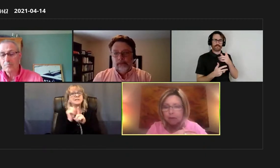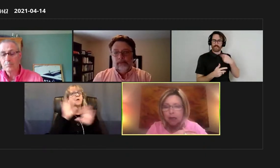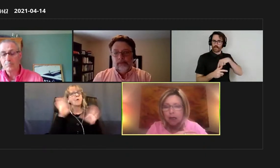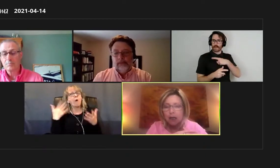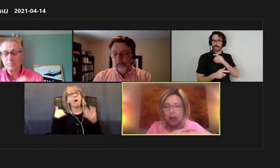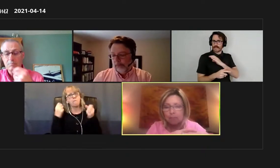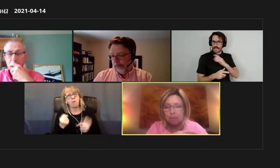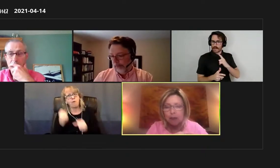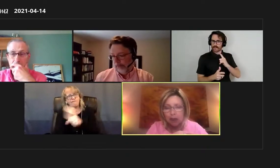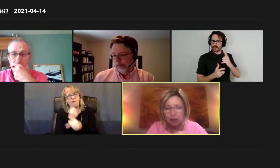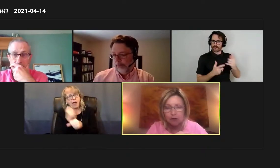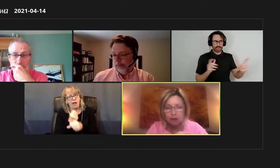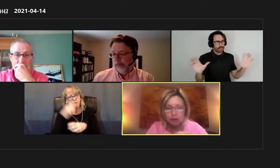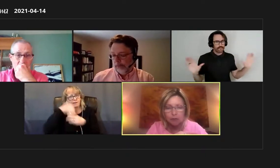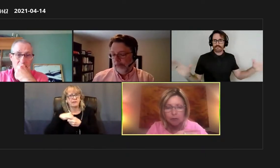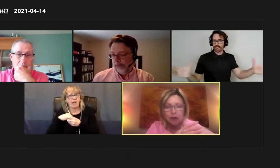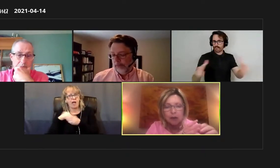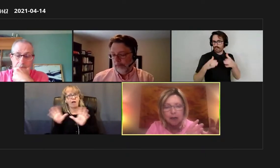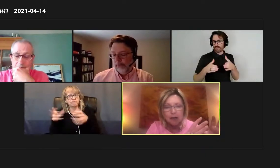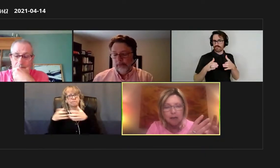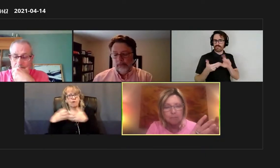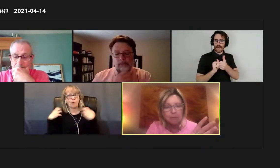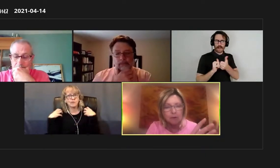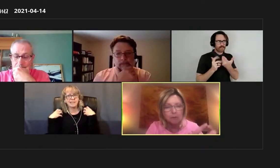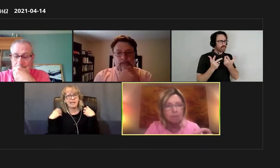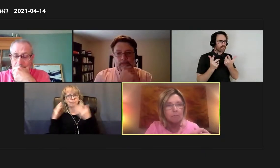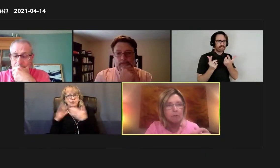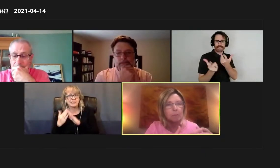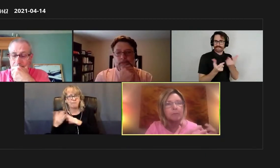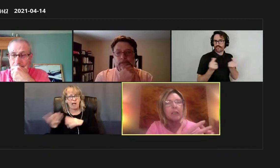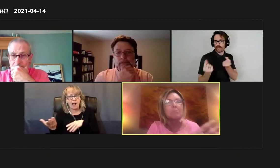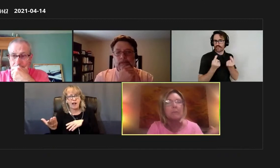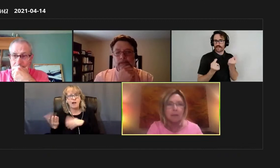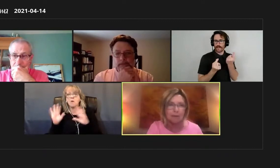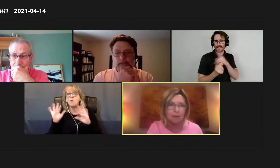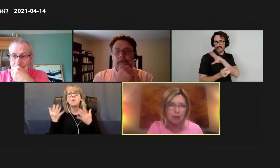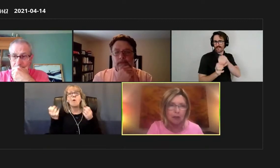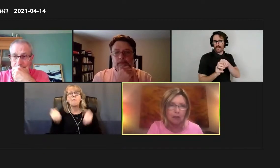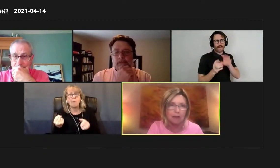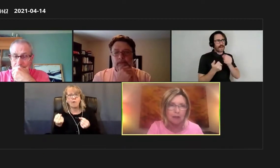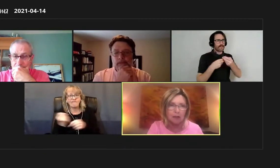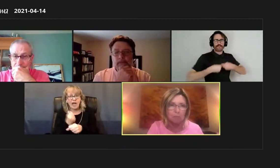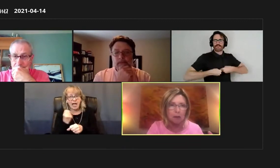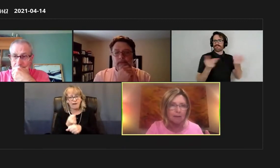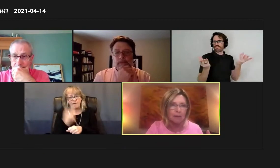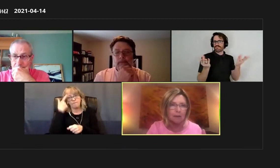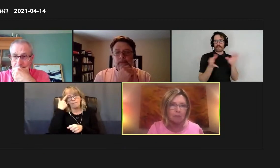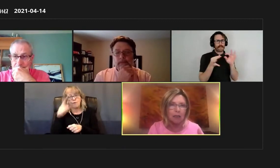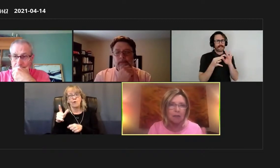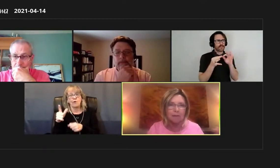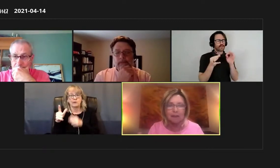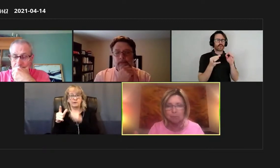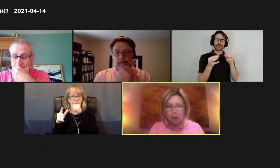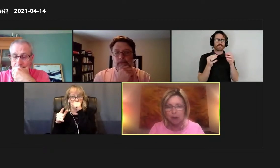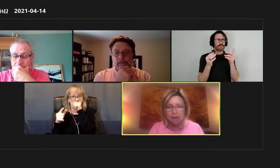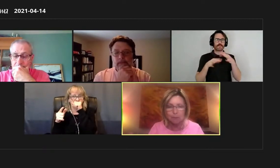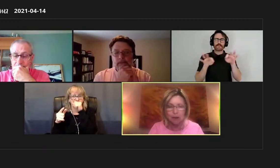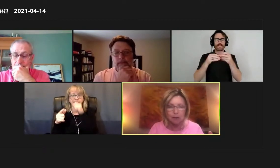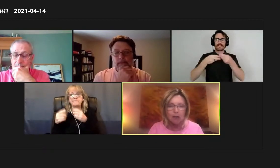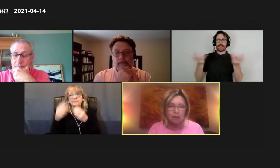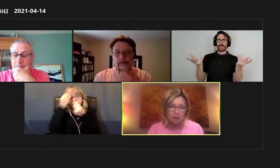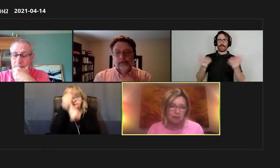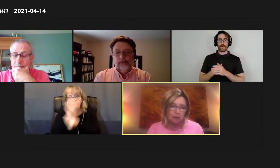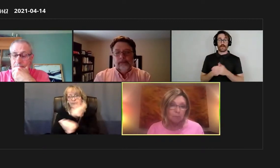council can do to provide messaging, I think, in our parks. I know I have some parks